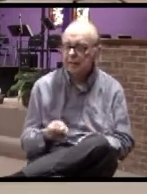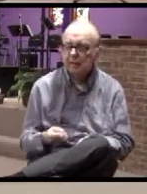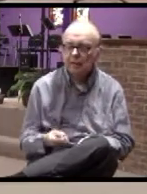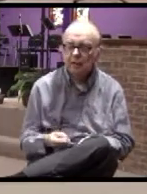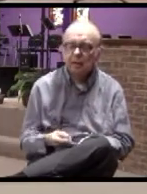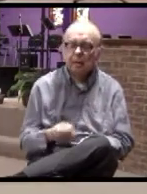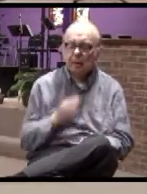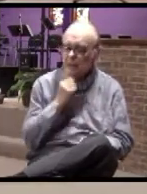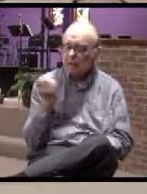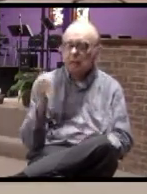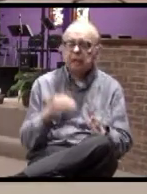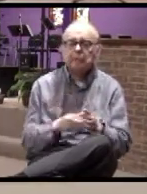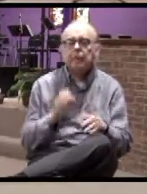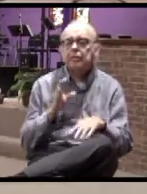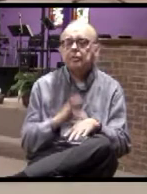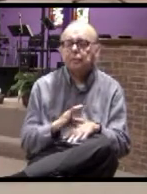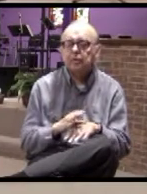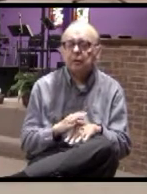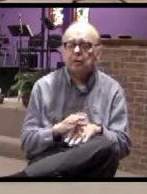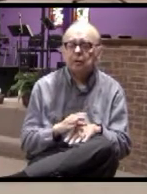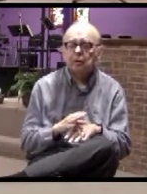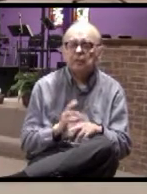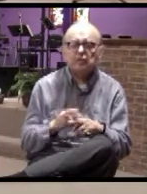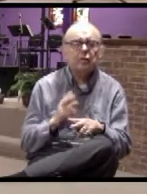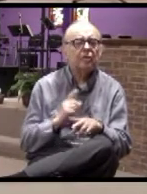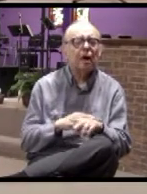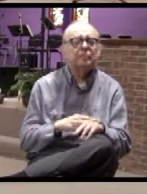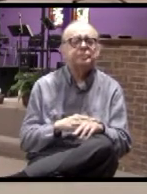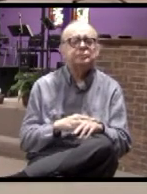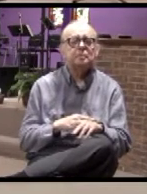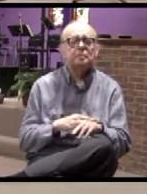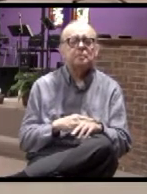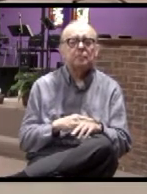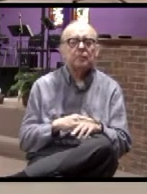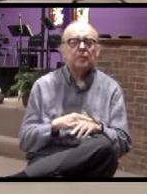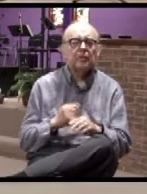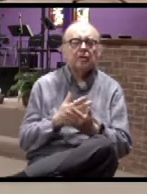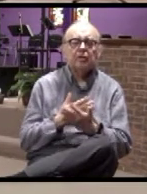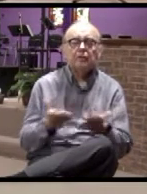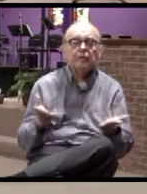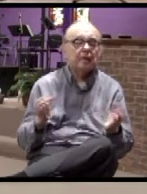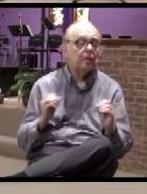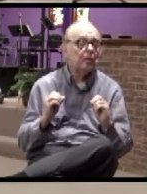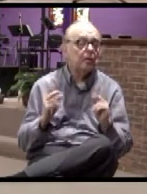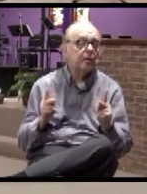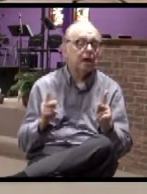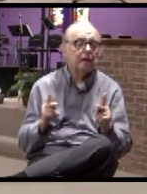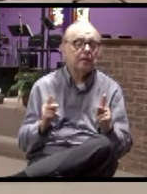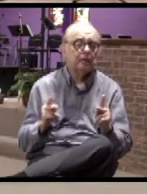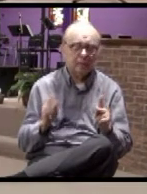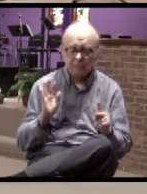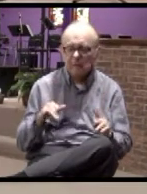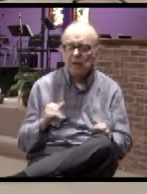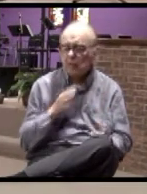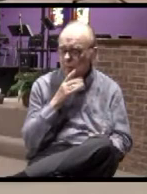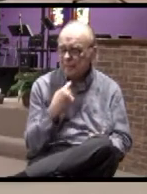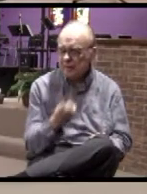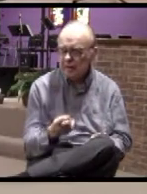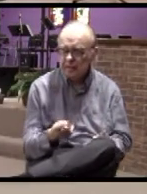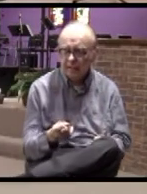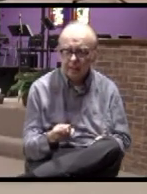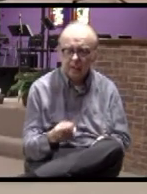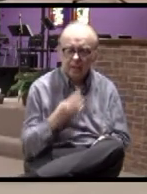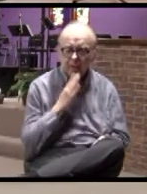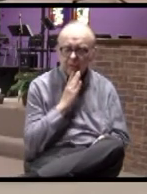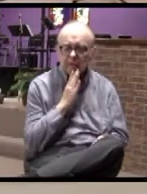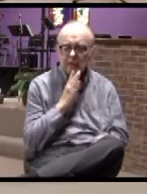You've not been back to church for a while. Is everything all right? Oh, yes, she said. I